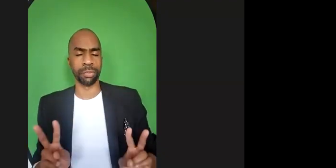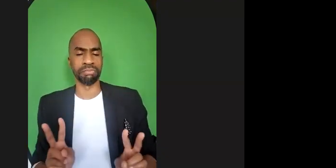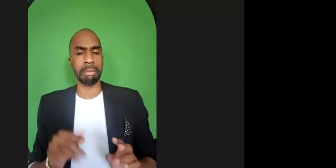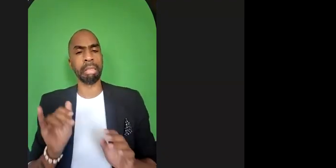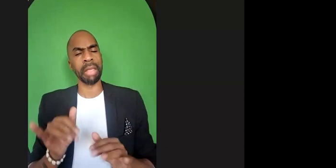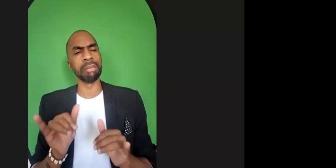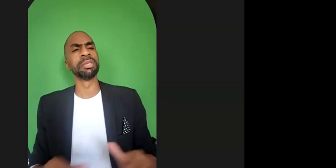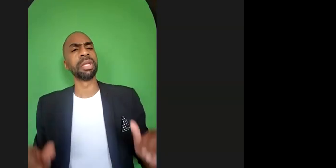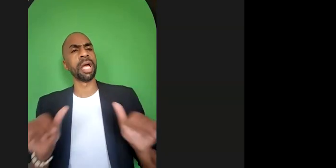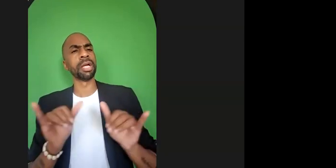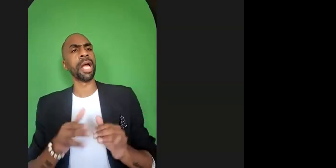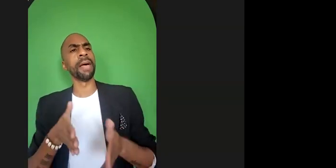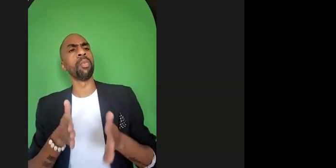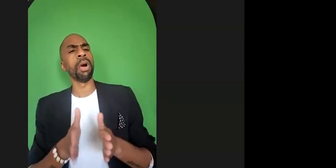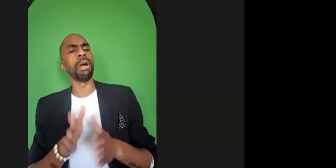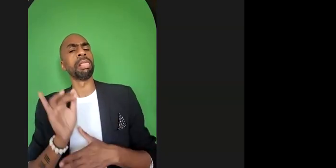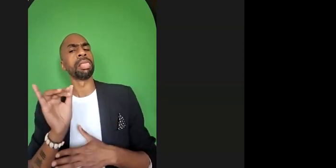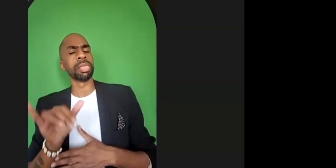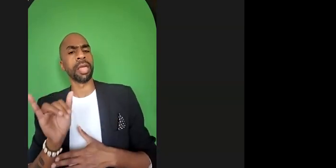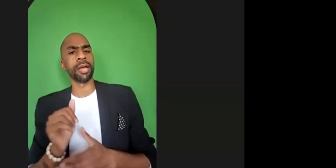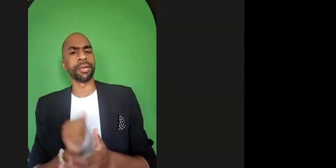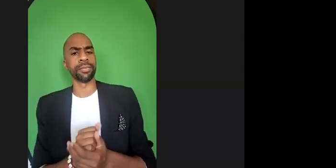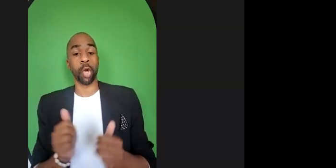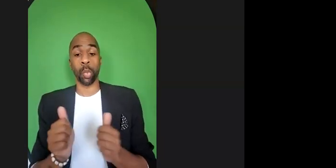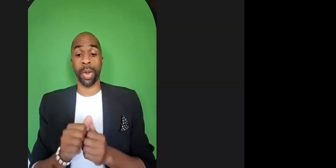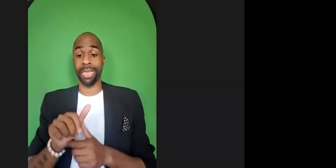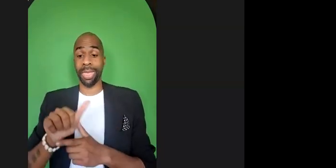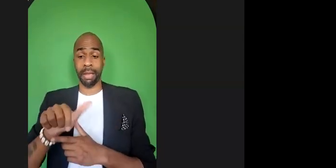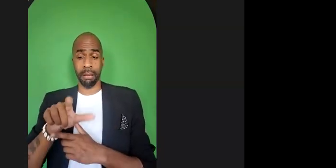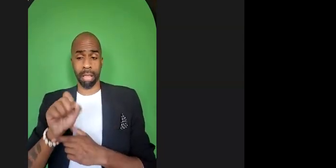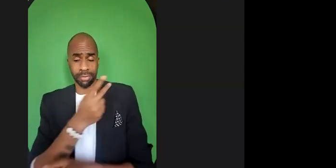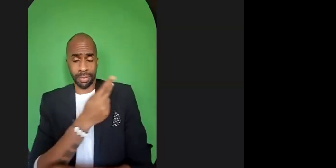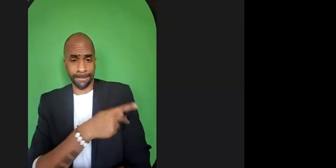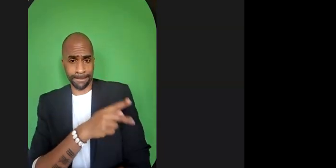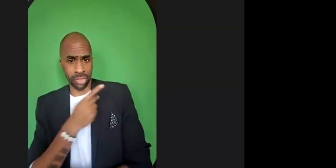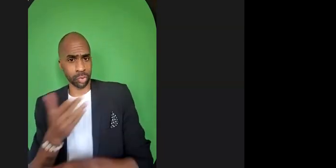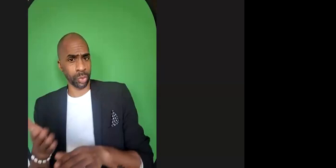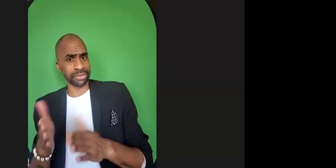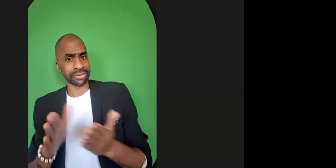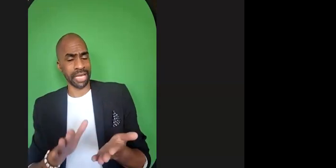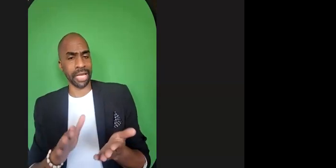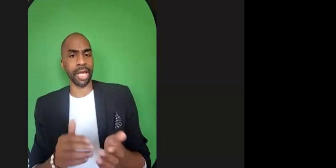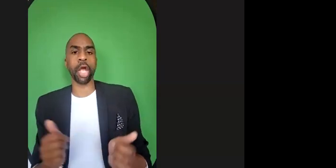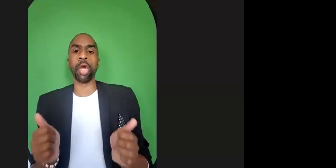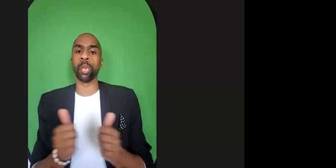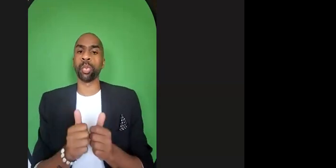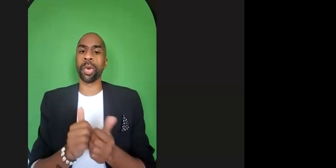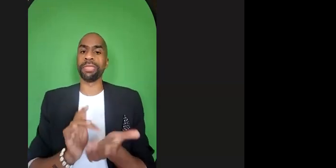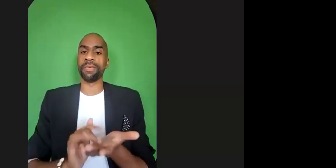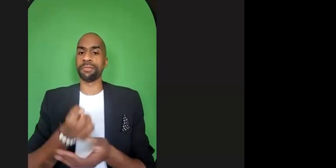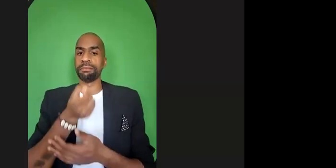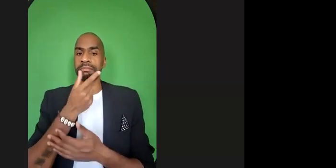way that people with ALS die is from the